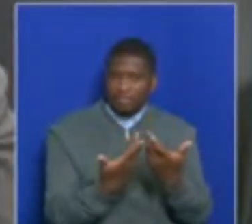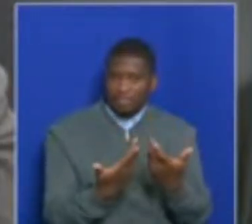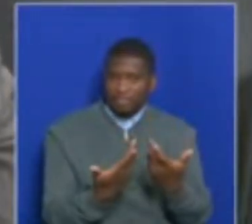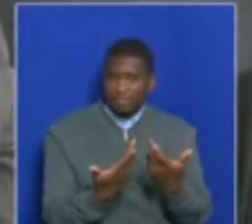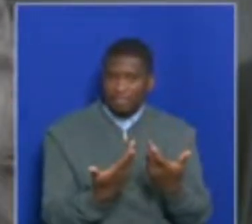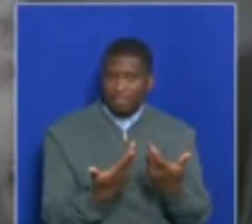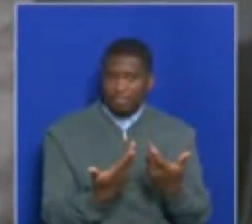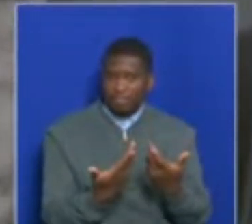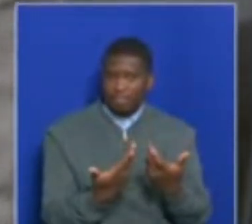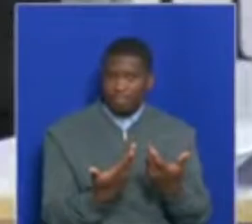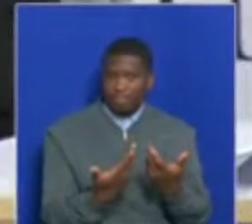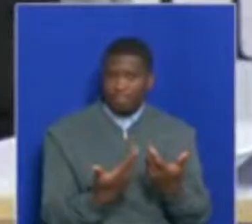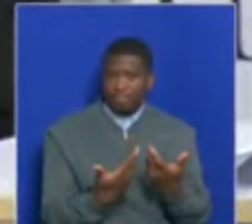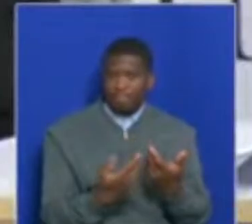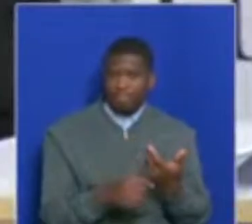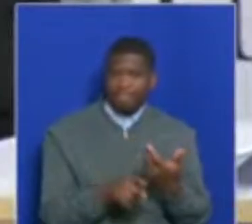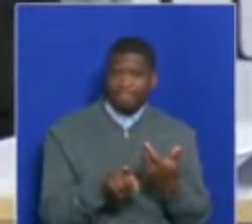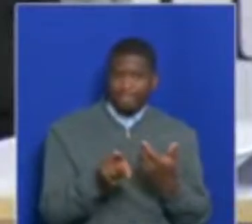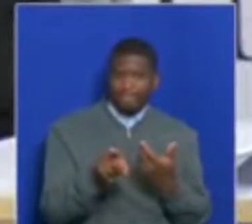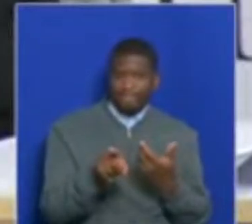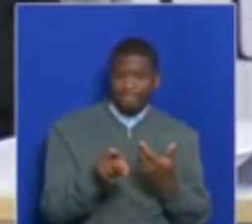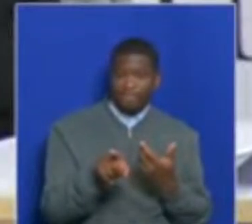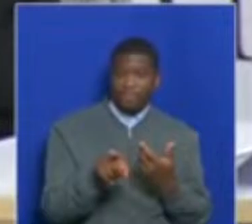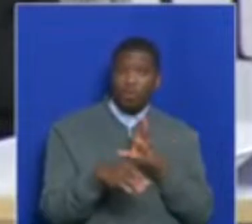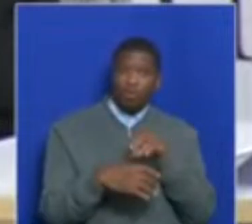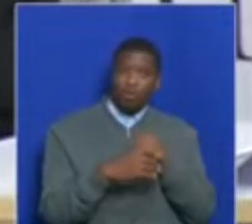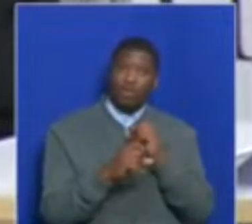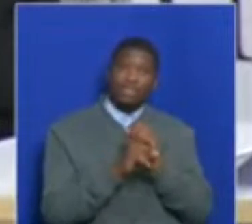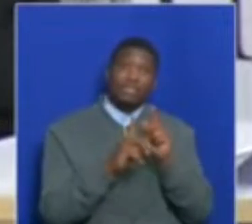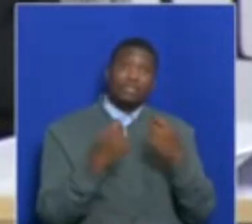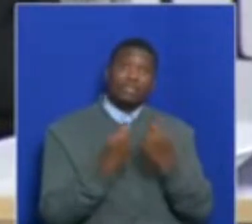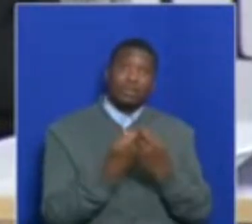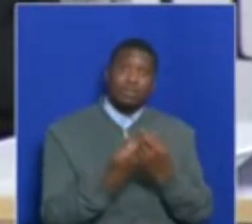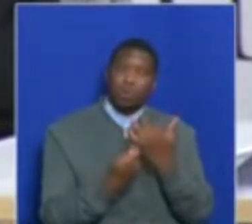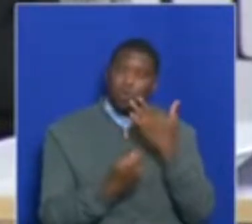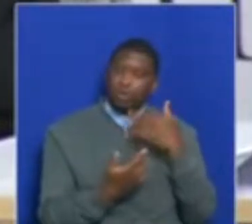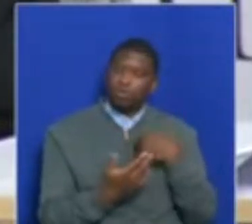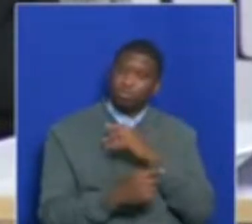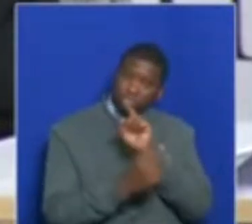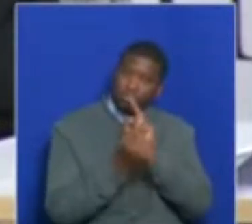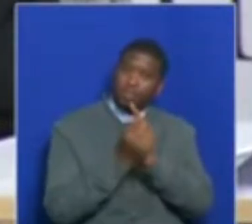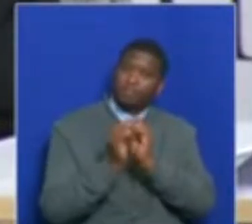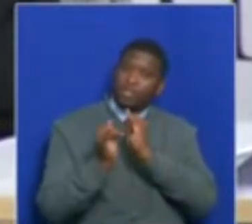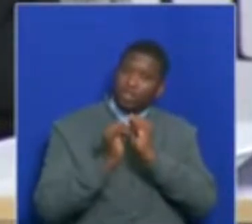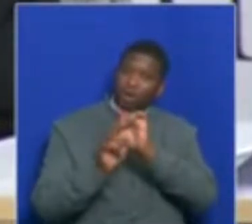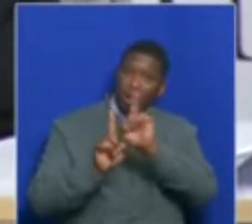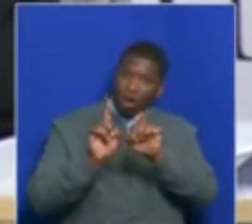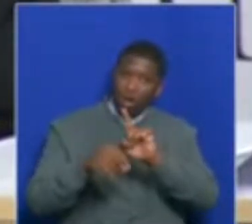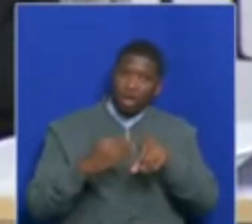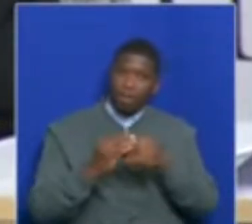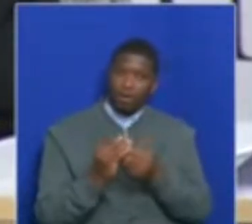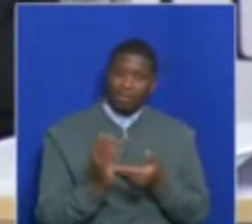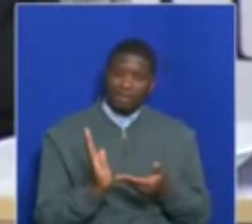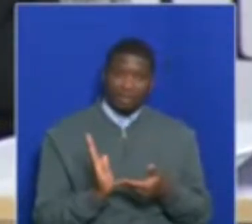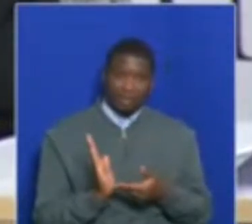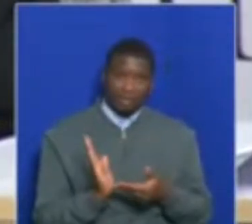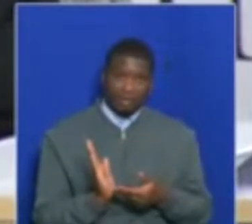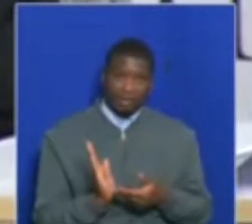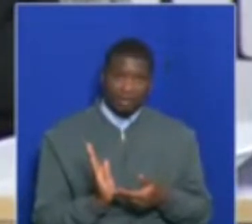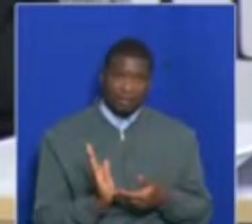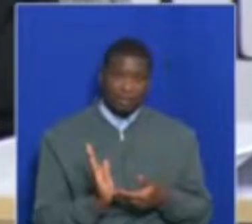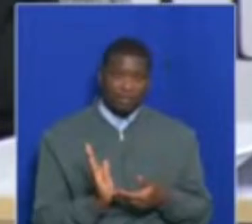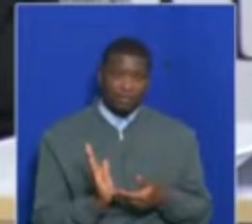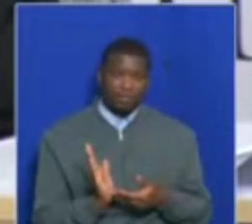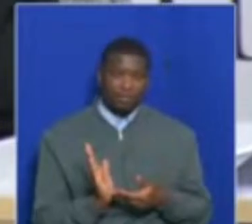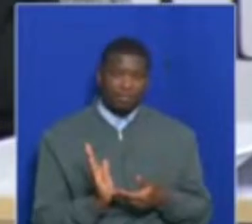no, Sergeant Govender. Sergeant Govender. So when I interviewed him about the statement, because I pointed